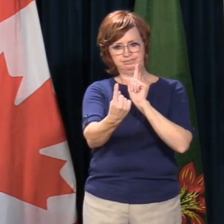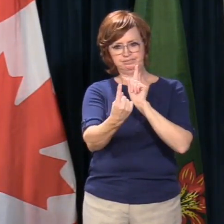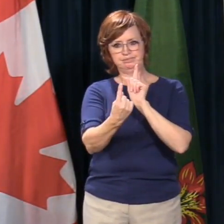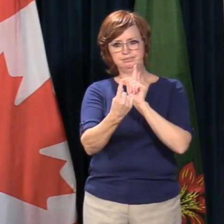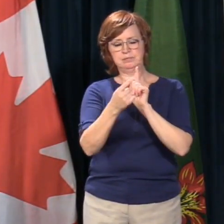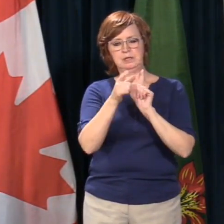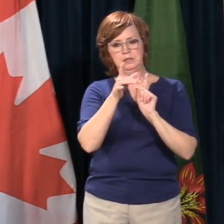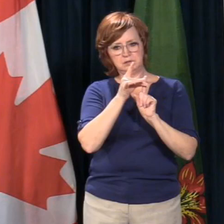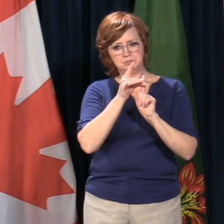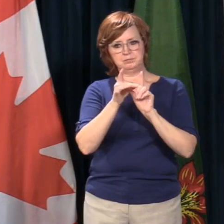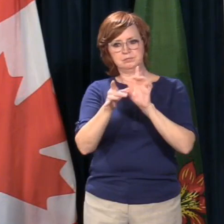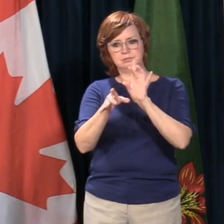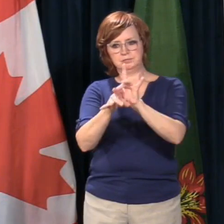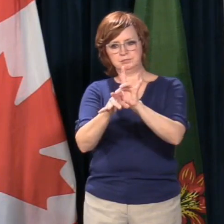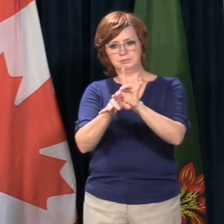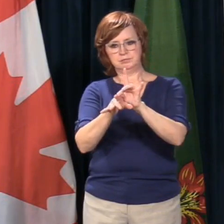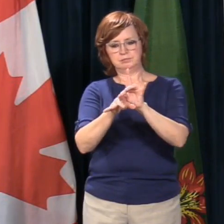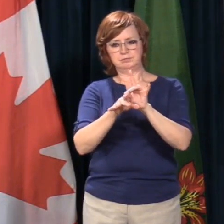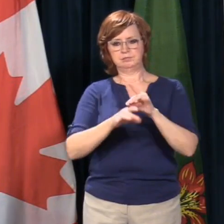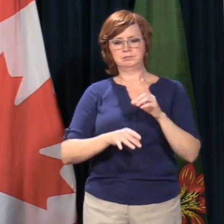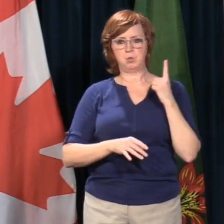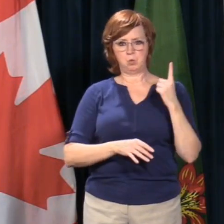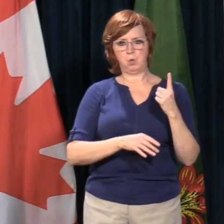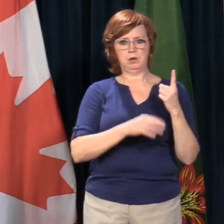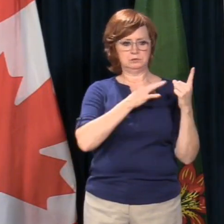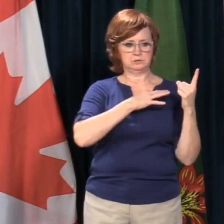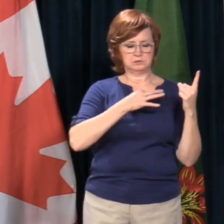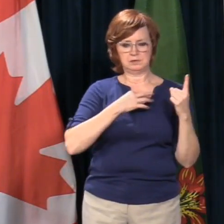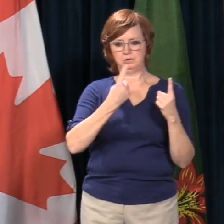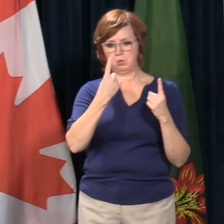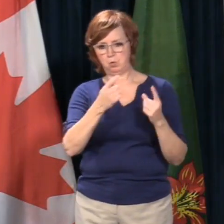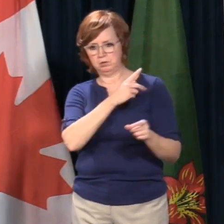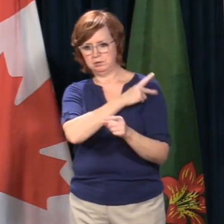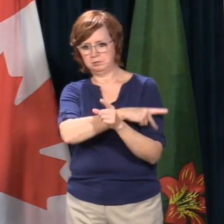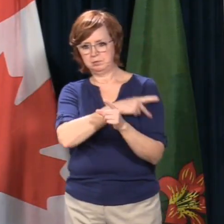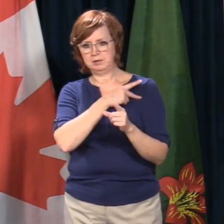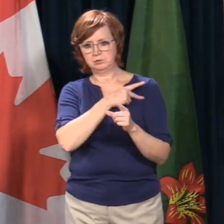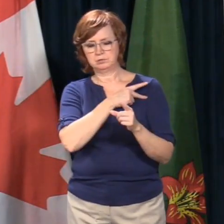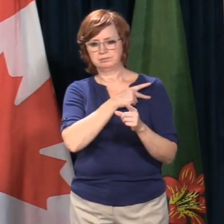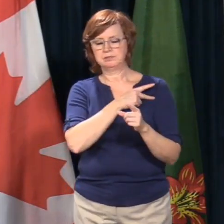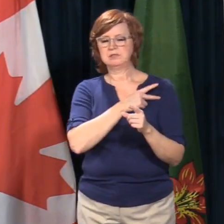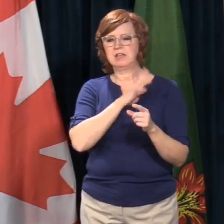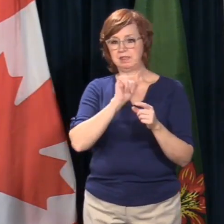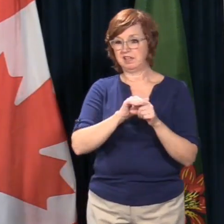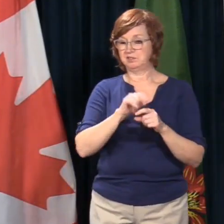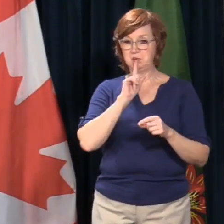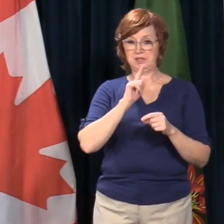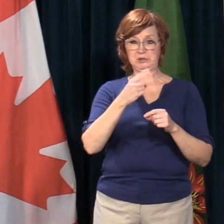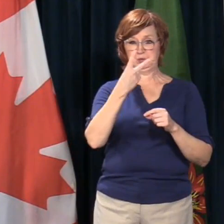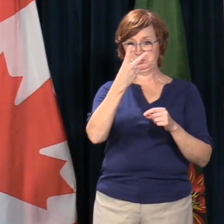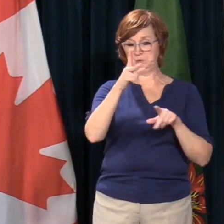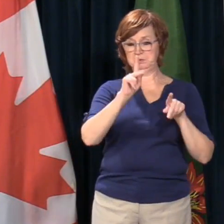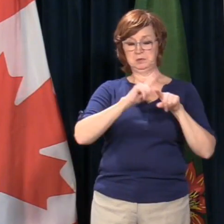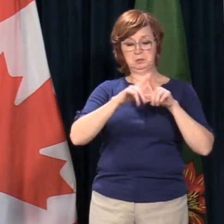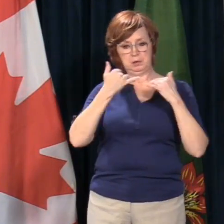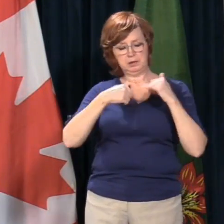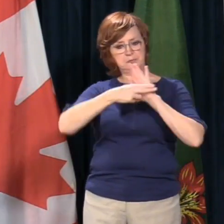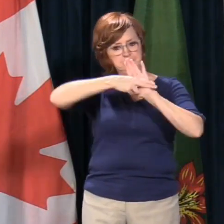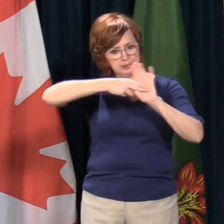is diagnosed with a COVID-19. So with that context, it was declared as an outbreak in the long-term